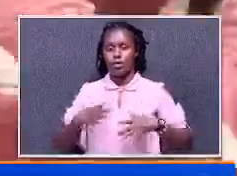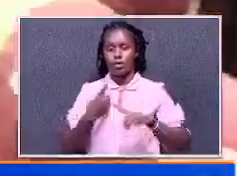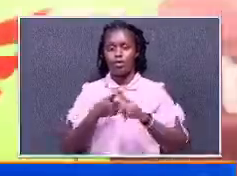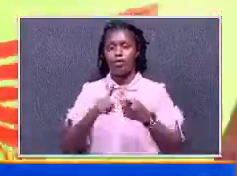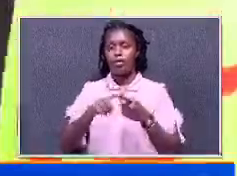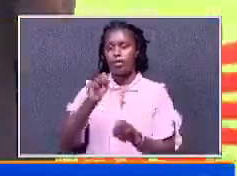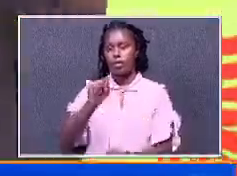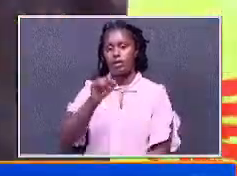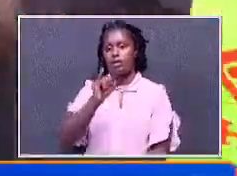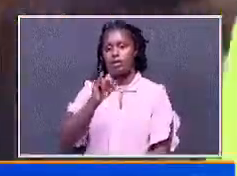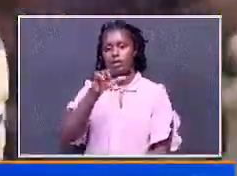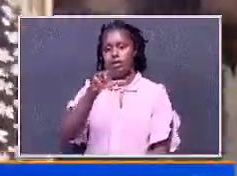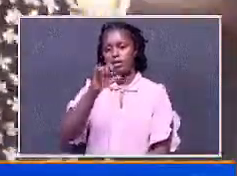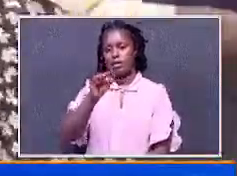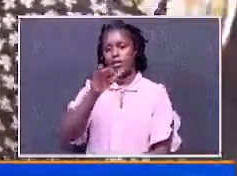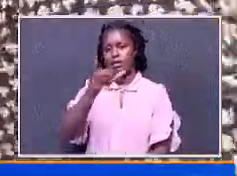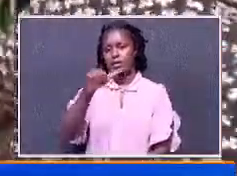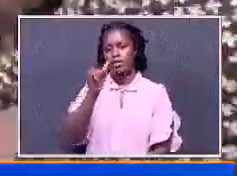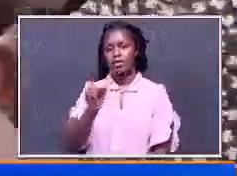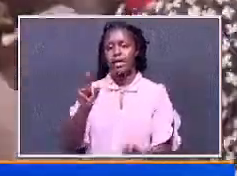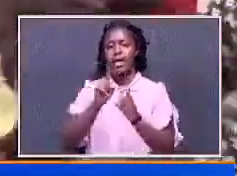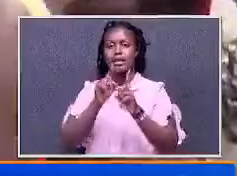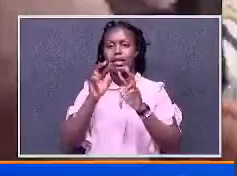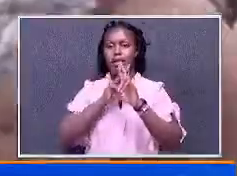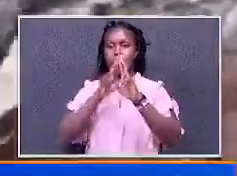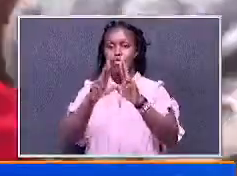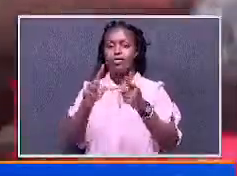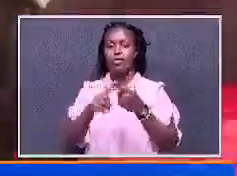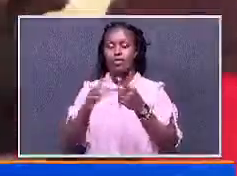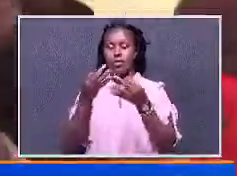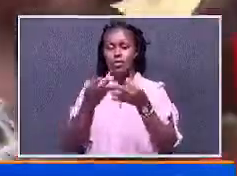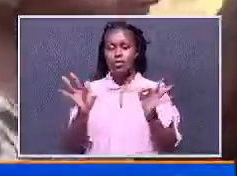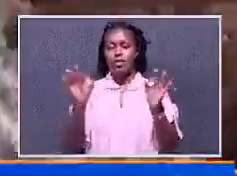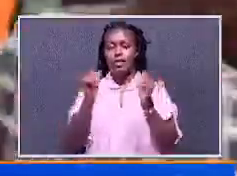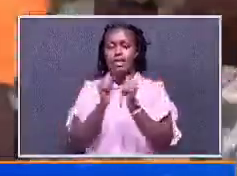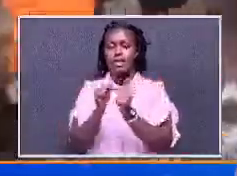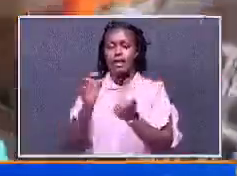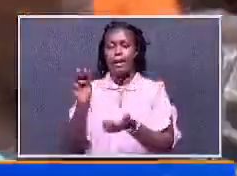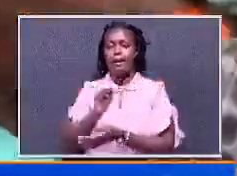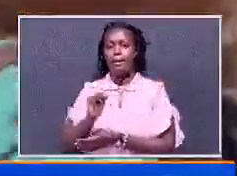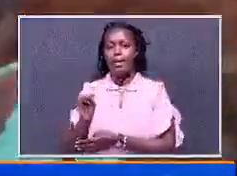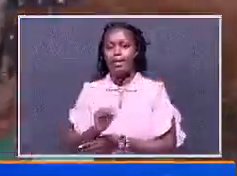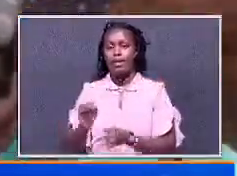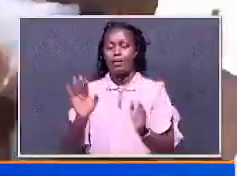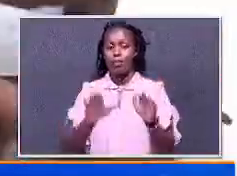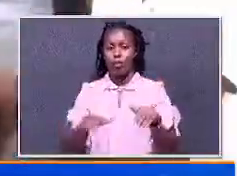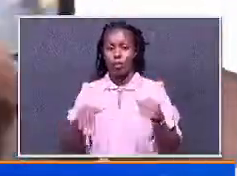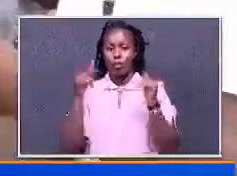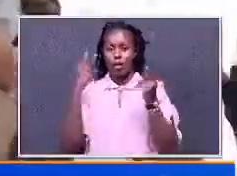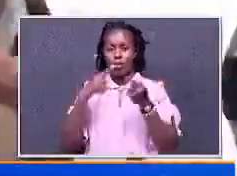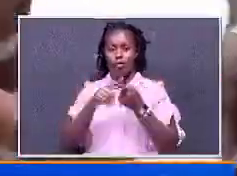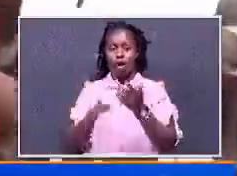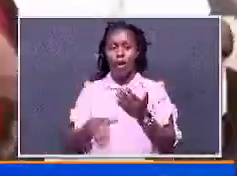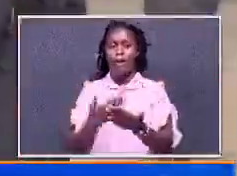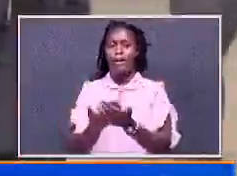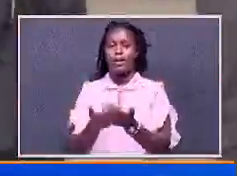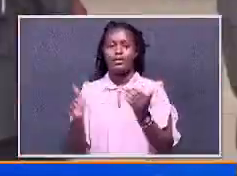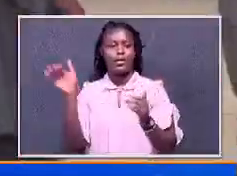Sirisia constituency. As a result, Waluke was released on a 10 million shillings bail awaiting his appeal